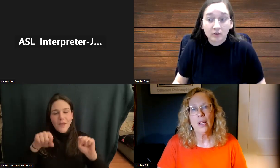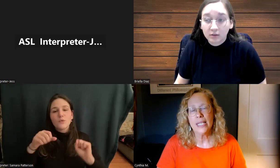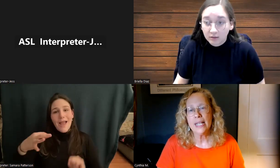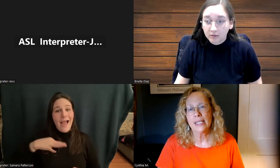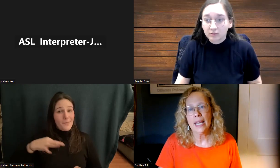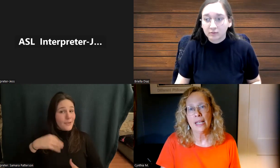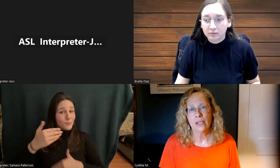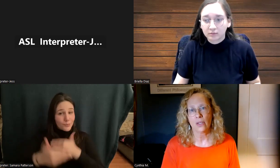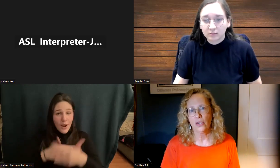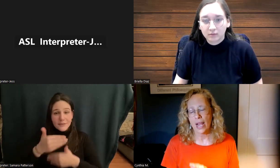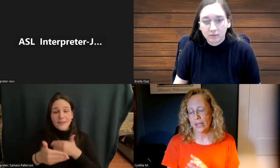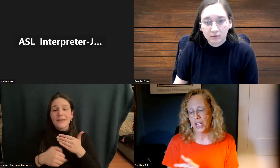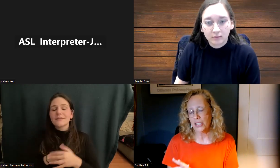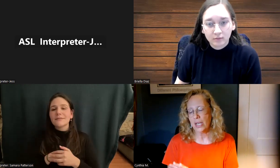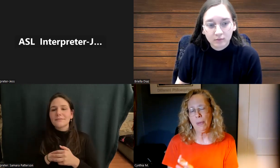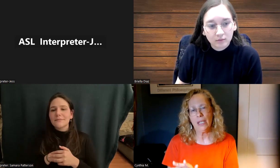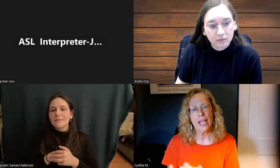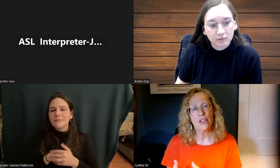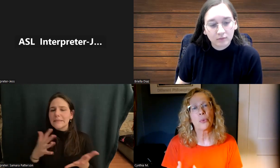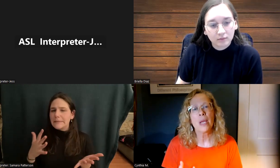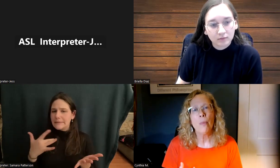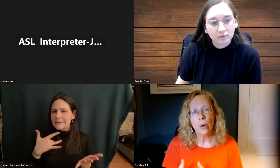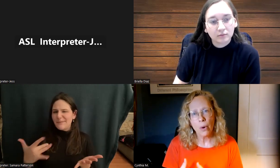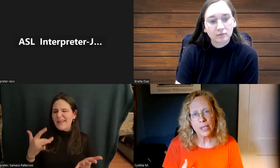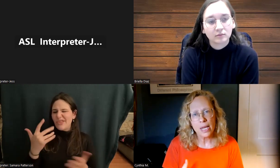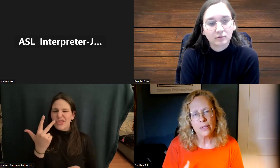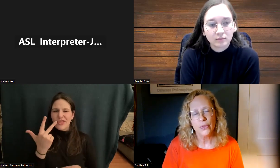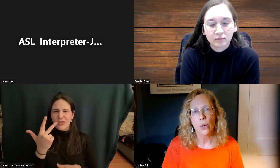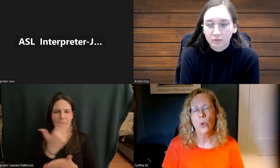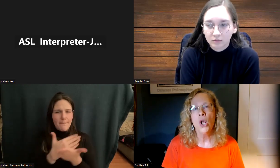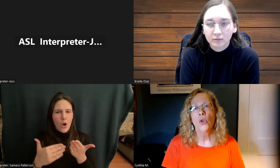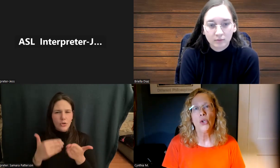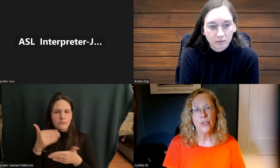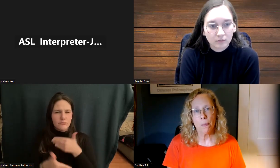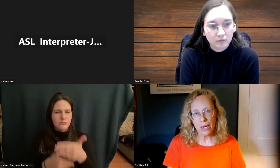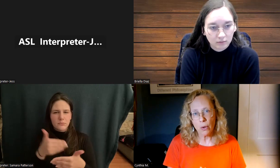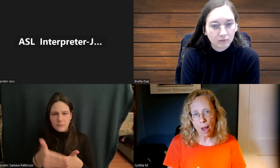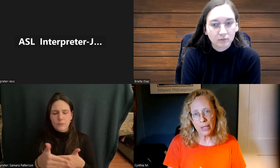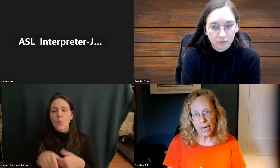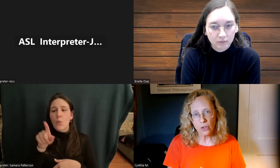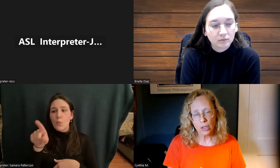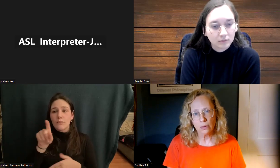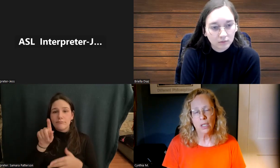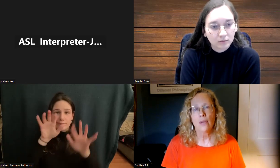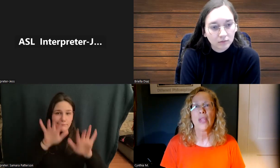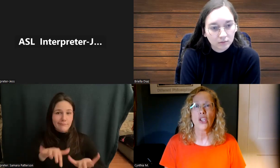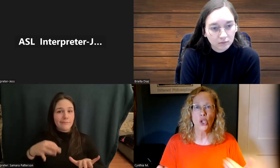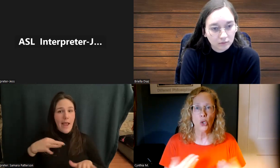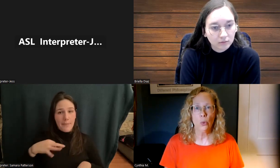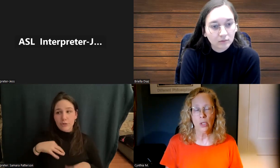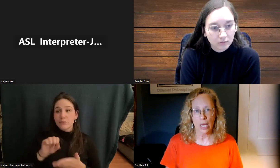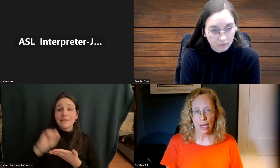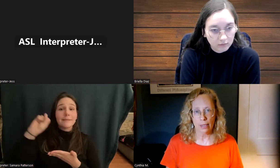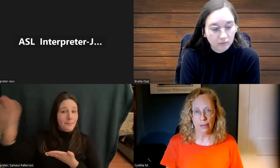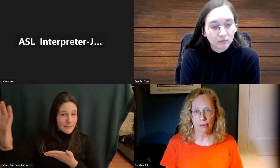application process is, it's typically like a 3-part process. So you submit your application, then